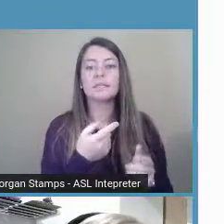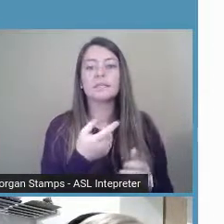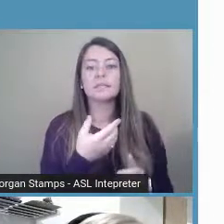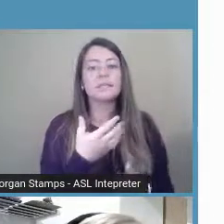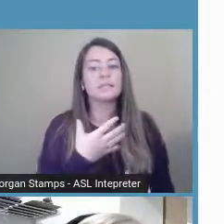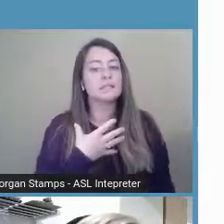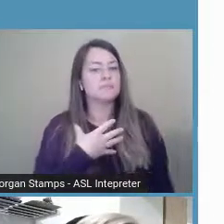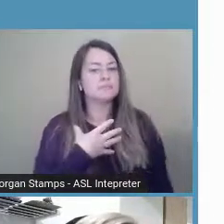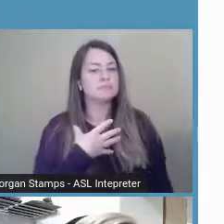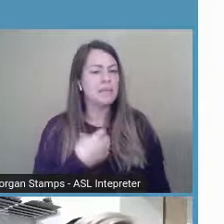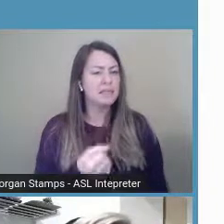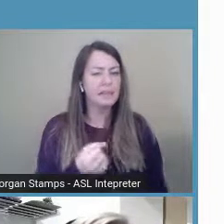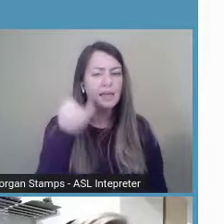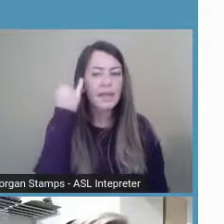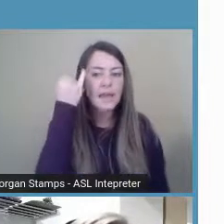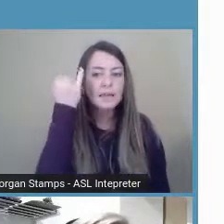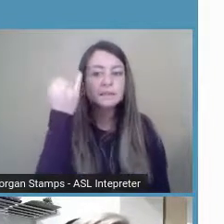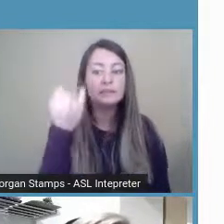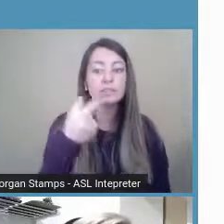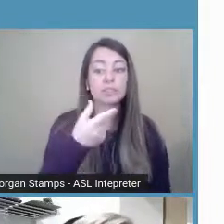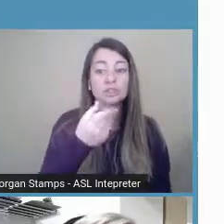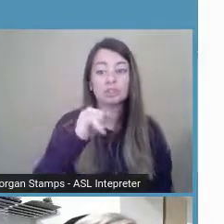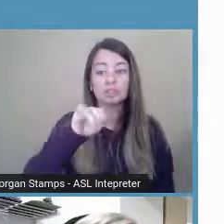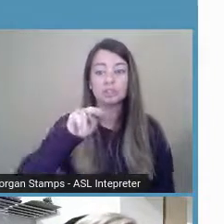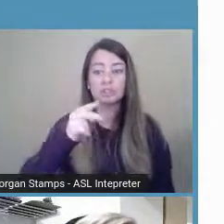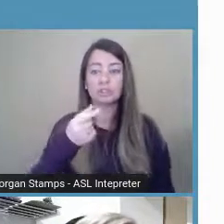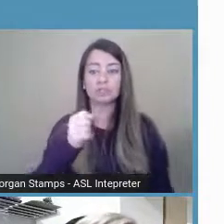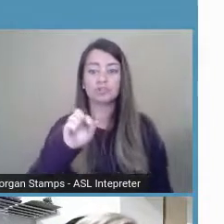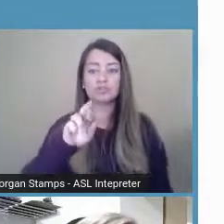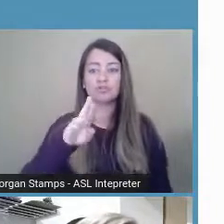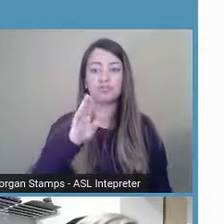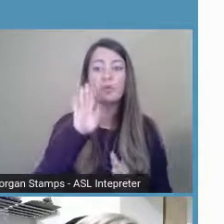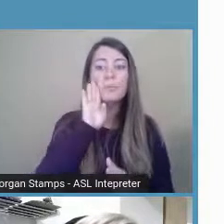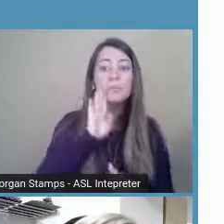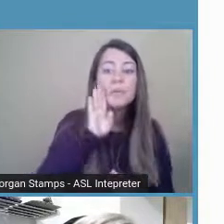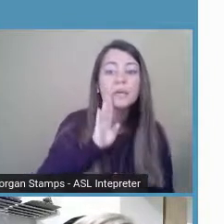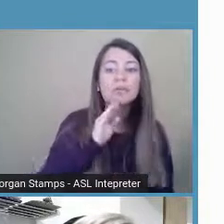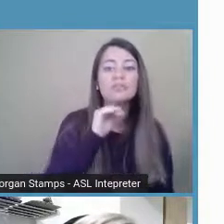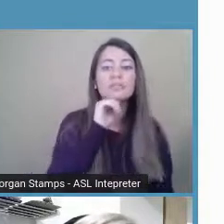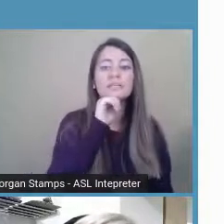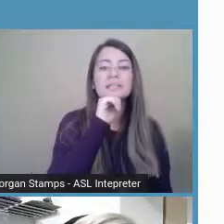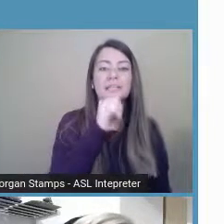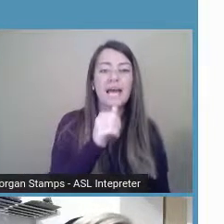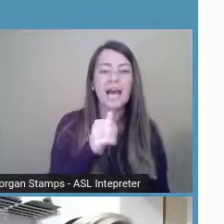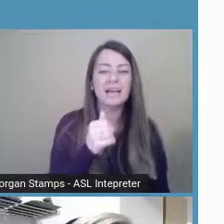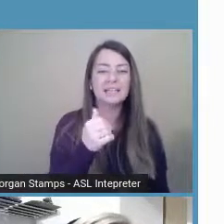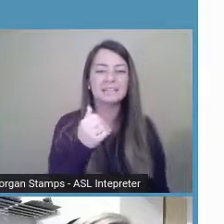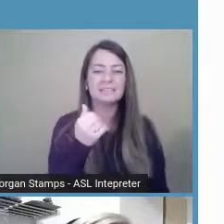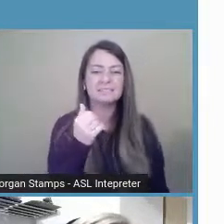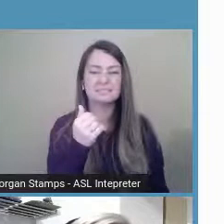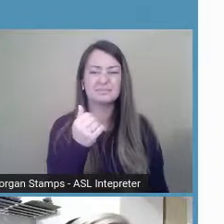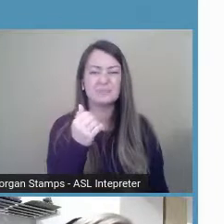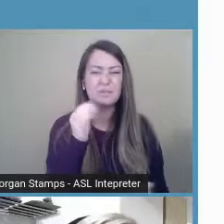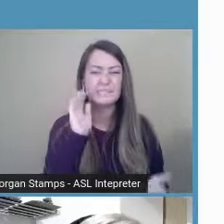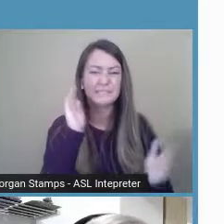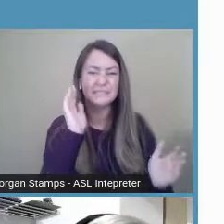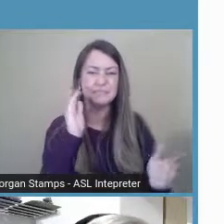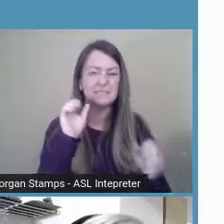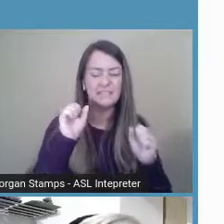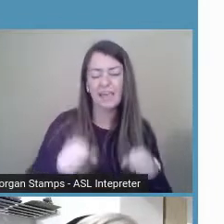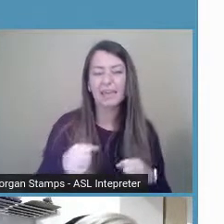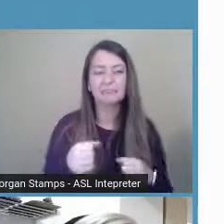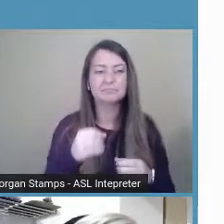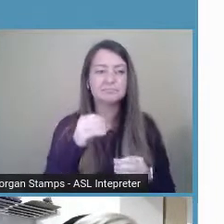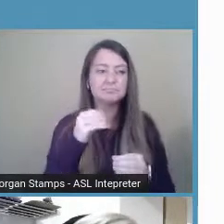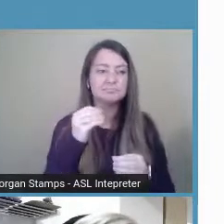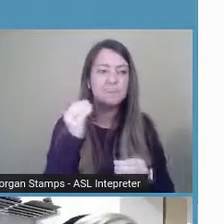as reference. The program was complemented by our assistant curator, who gave a short presentation about game-related or